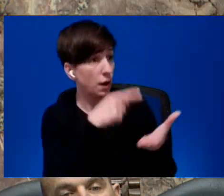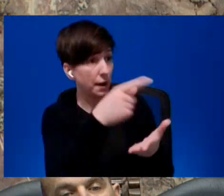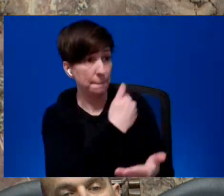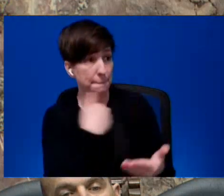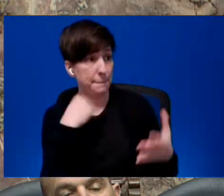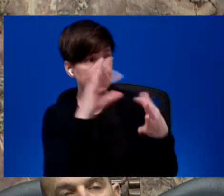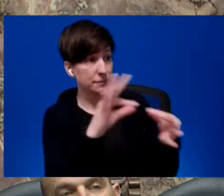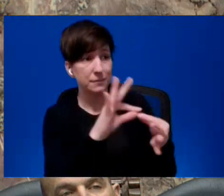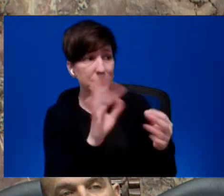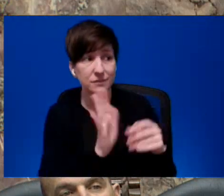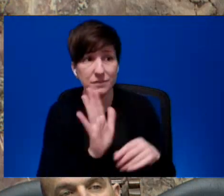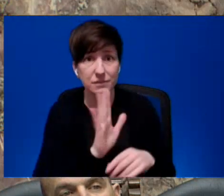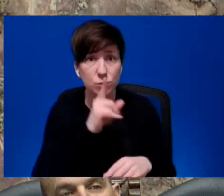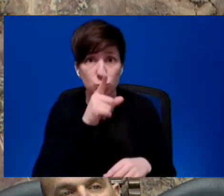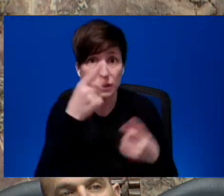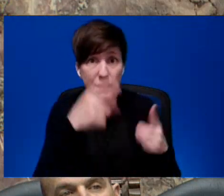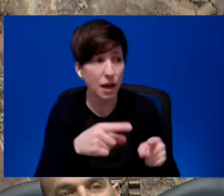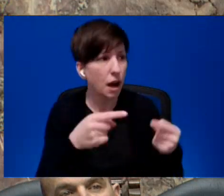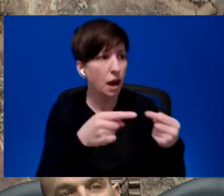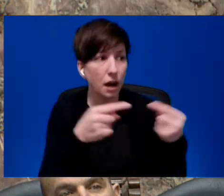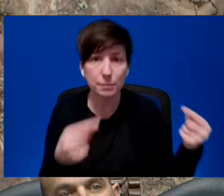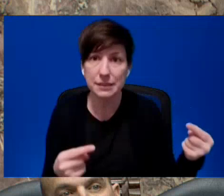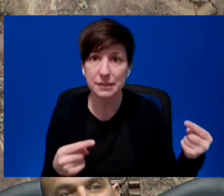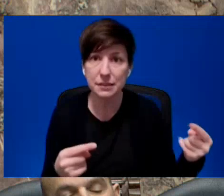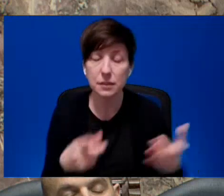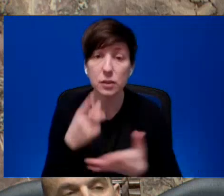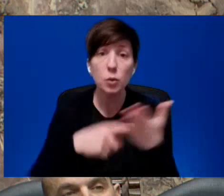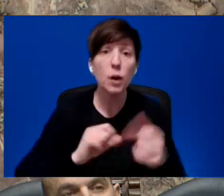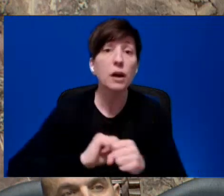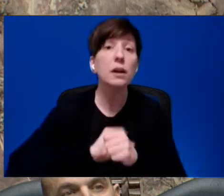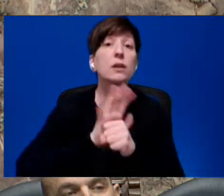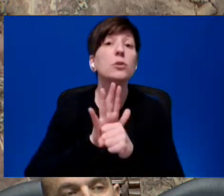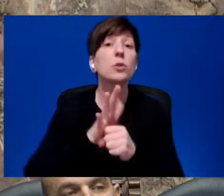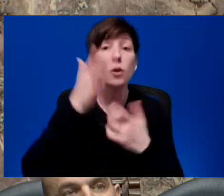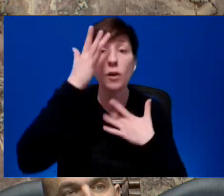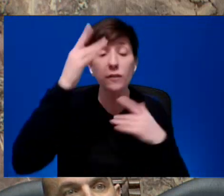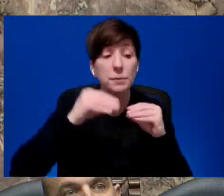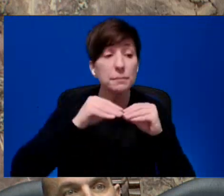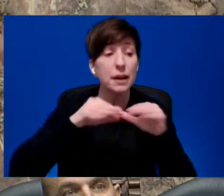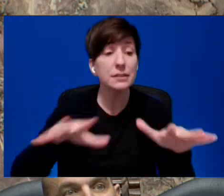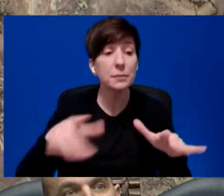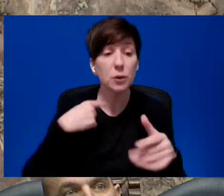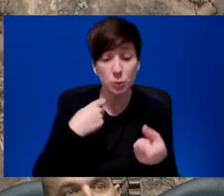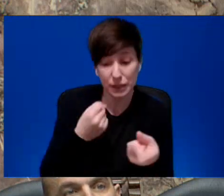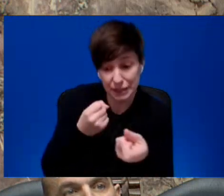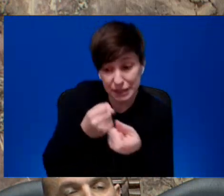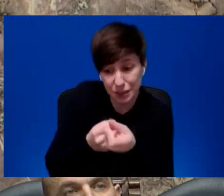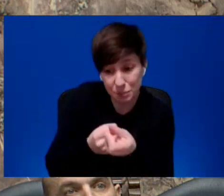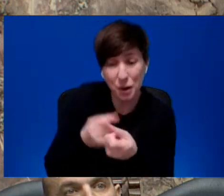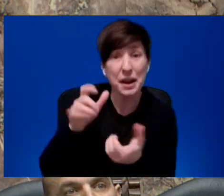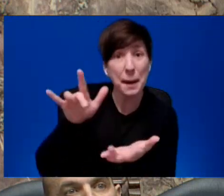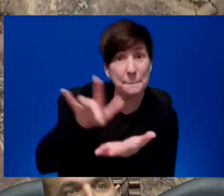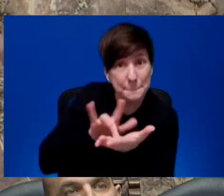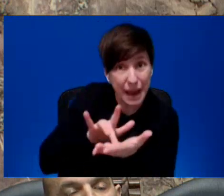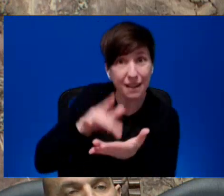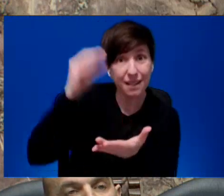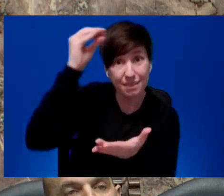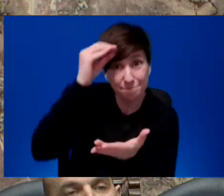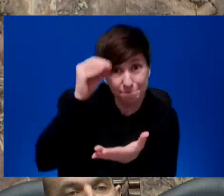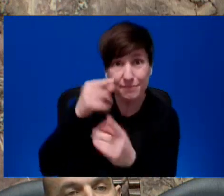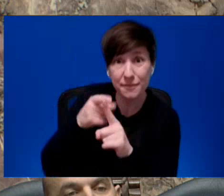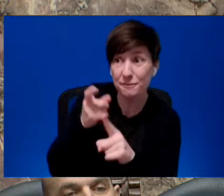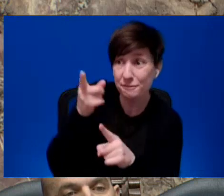took during the COVID-19 pandemic to support the medical advice of our provincial health officer, of doctors, of nurses around